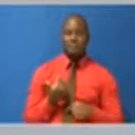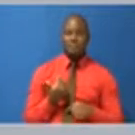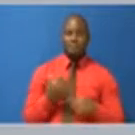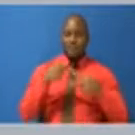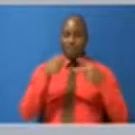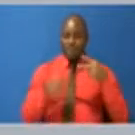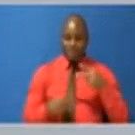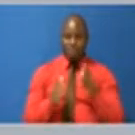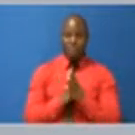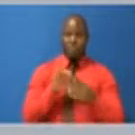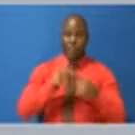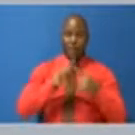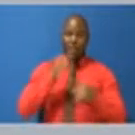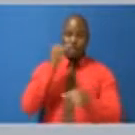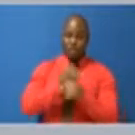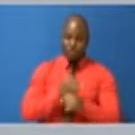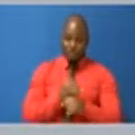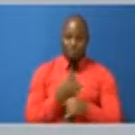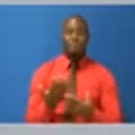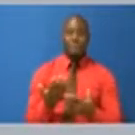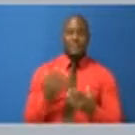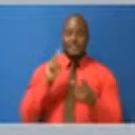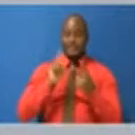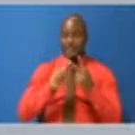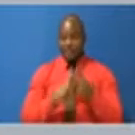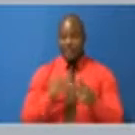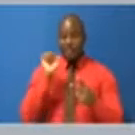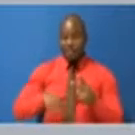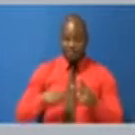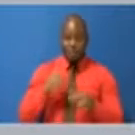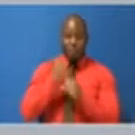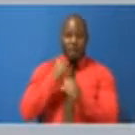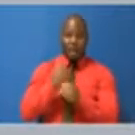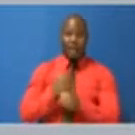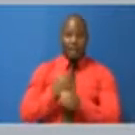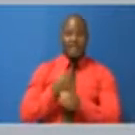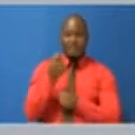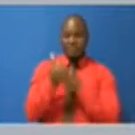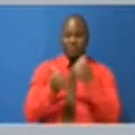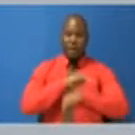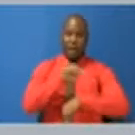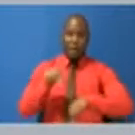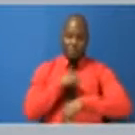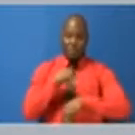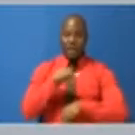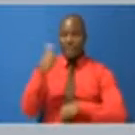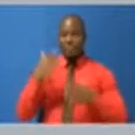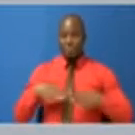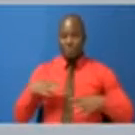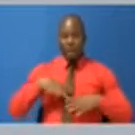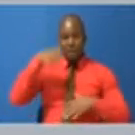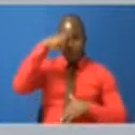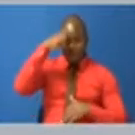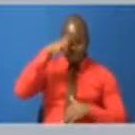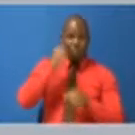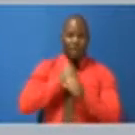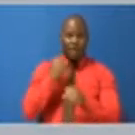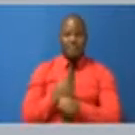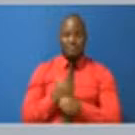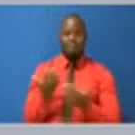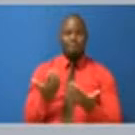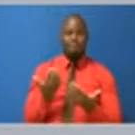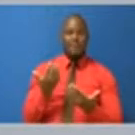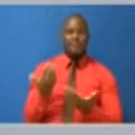bad when they'll get employment the second they'll be able to work for few hours and those who are wise they'll work and